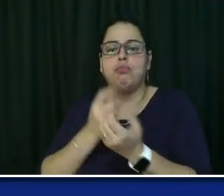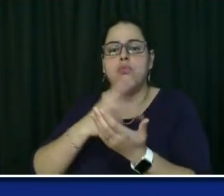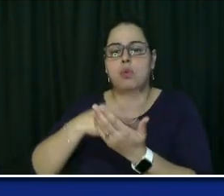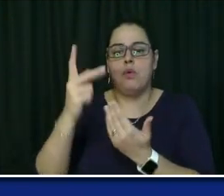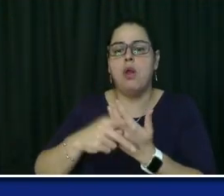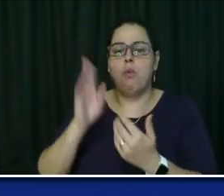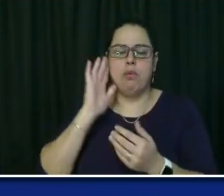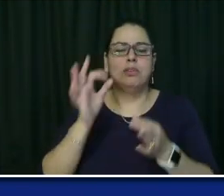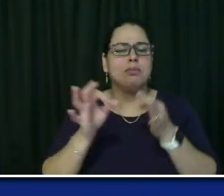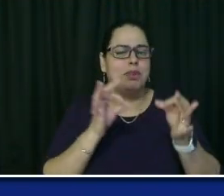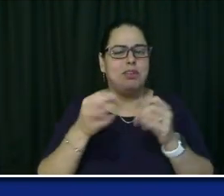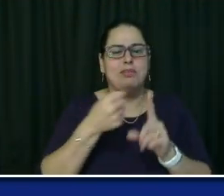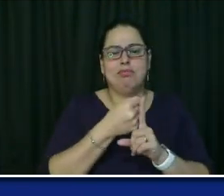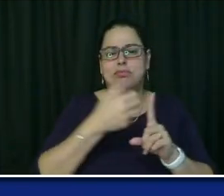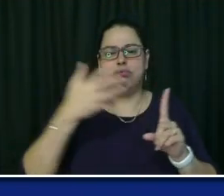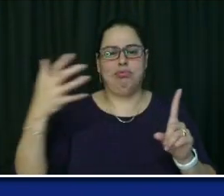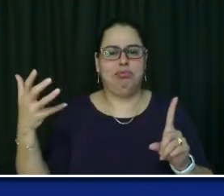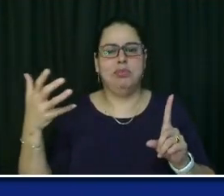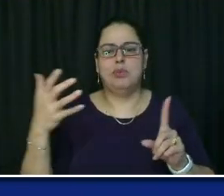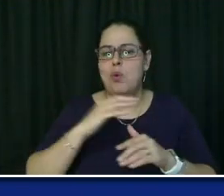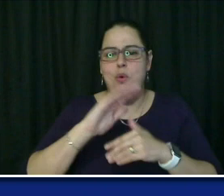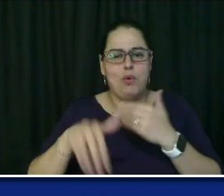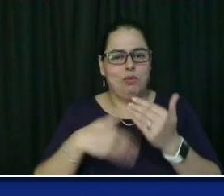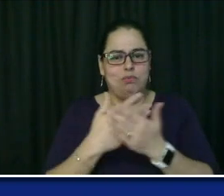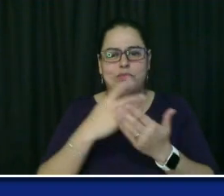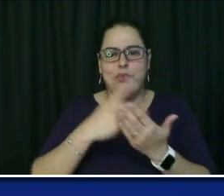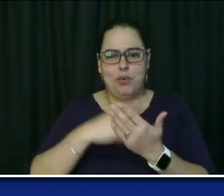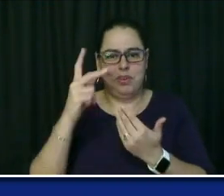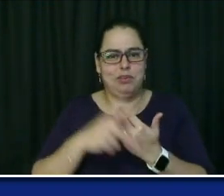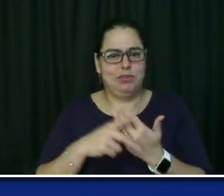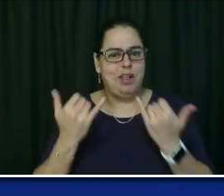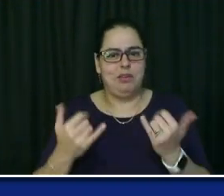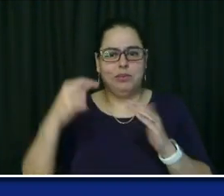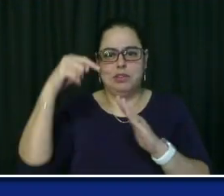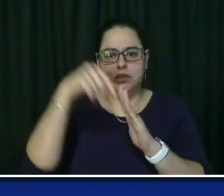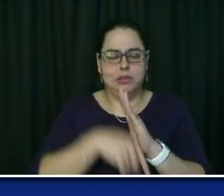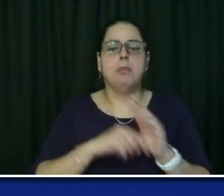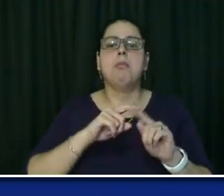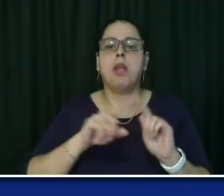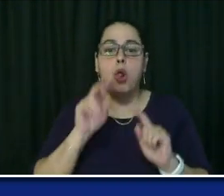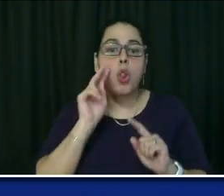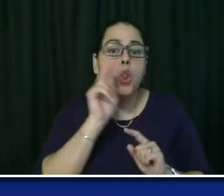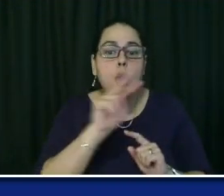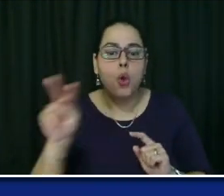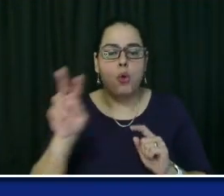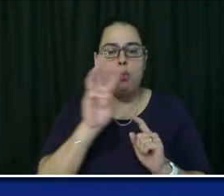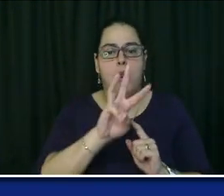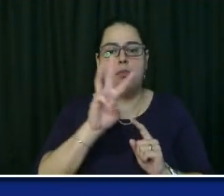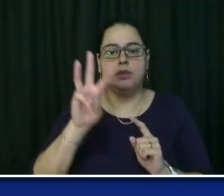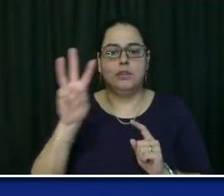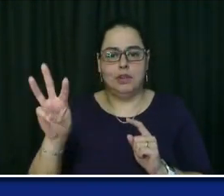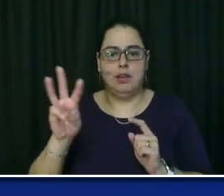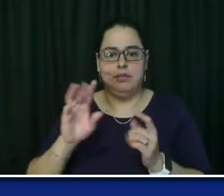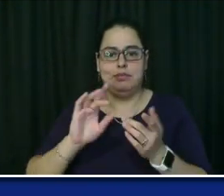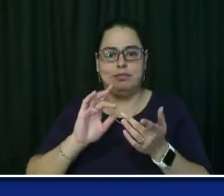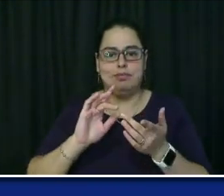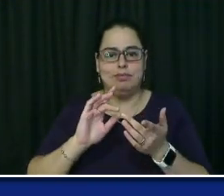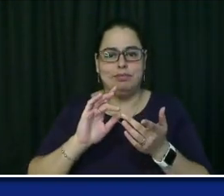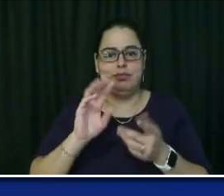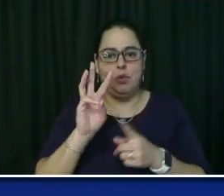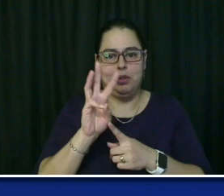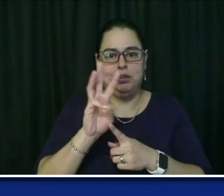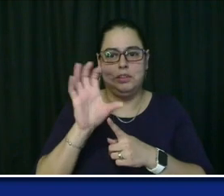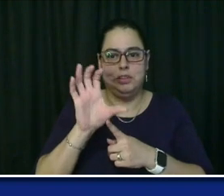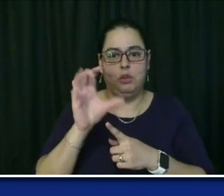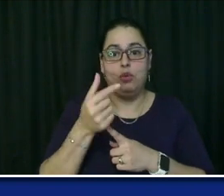this information is available if you go on our website at westchestergov.com. But each of those programs, some of them